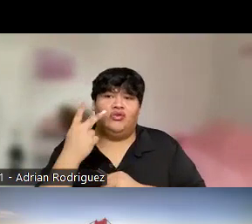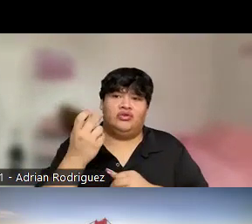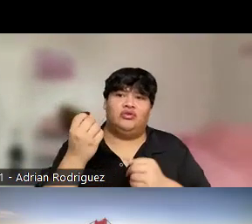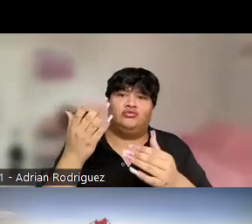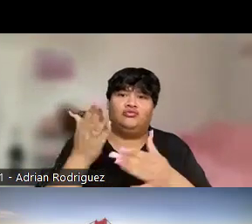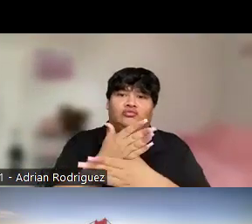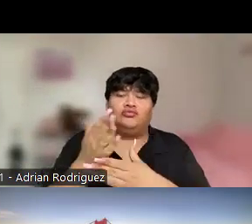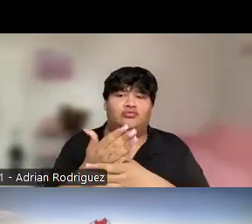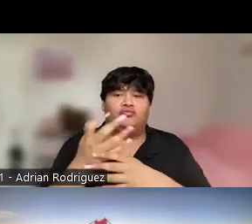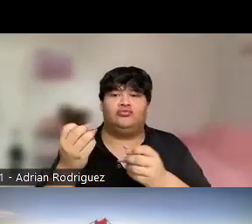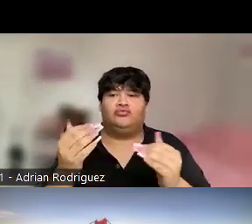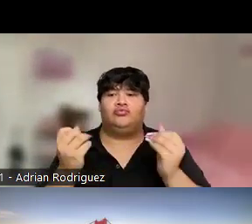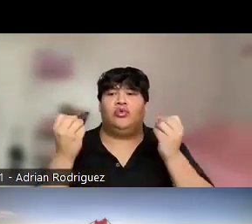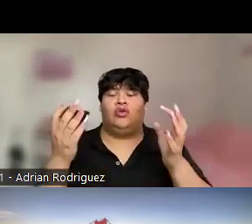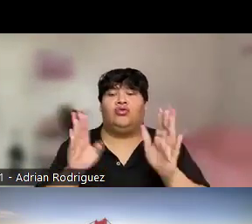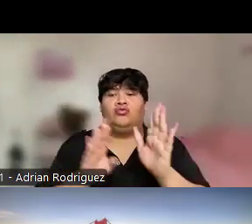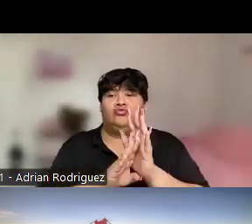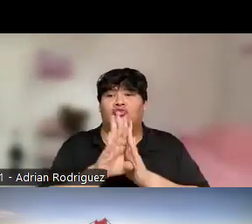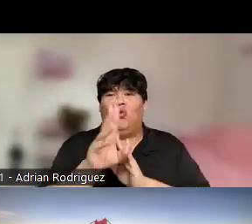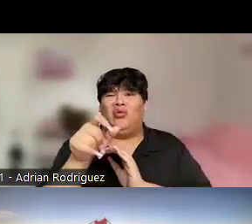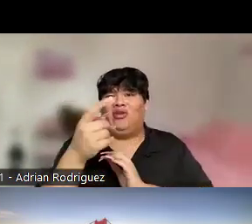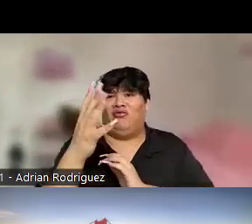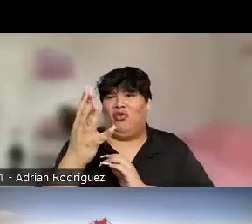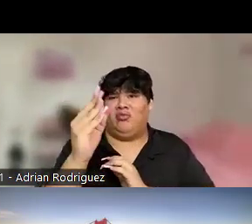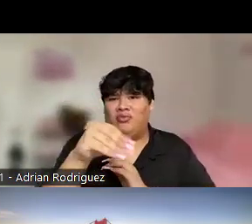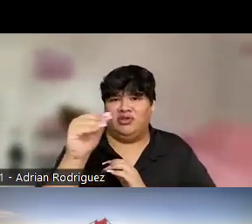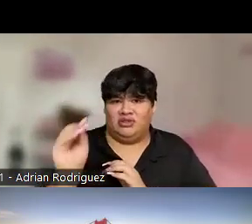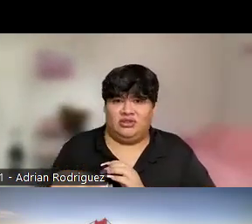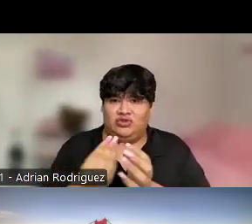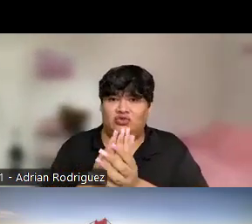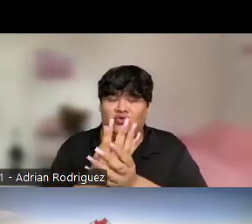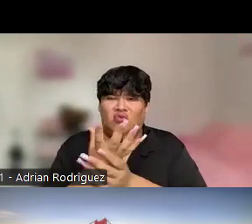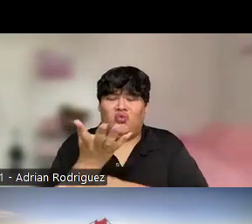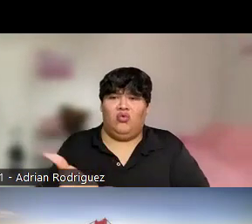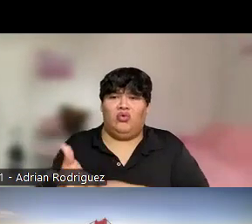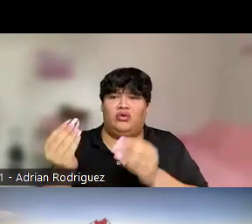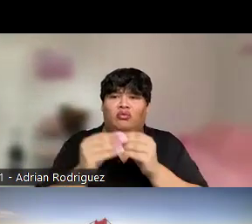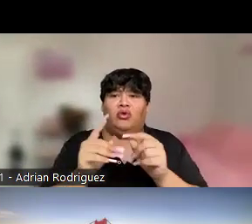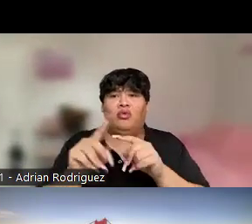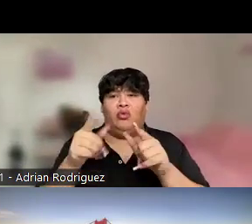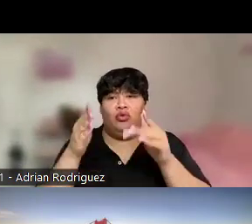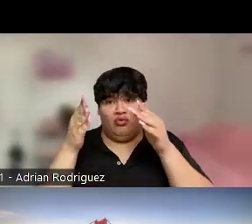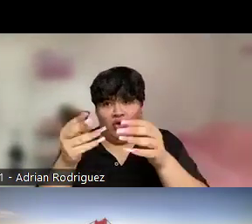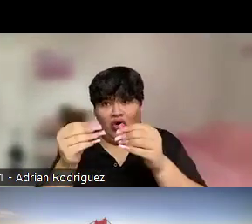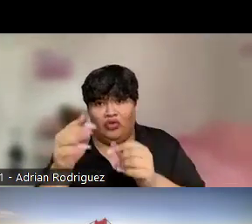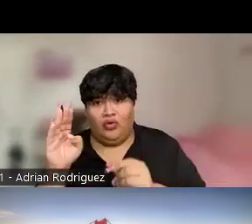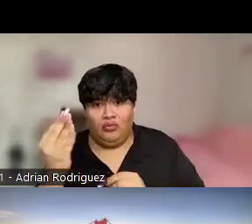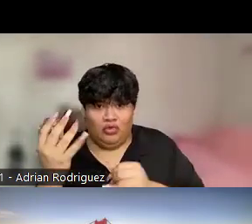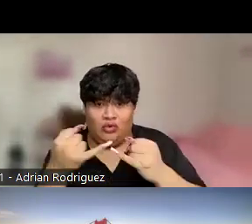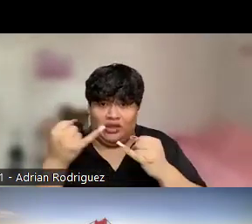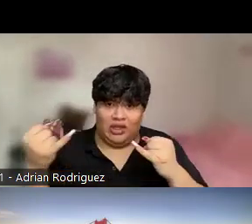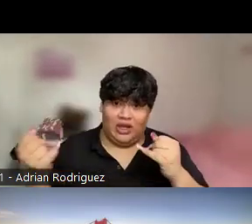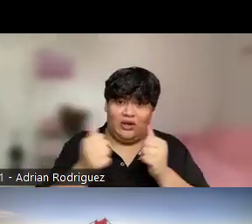total population only growing by 4%. Whereas if we pay attention to the blue line with the blue